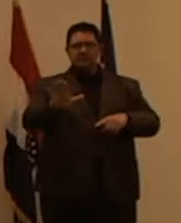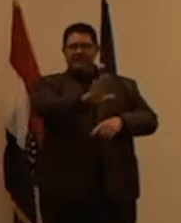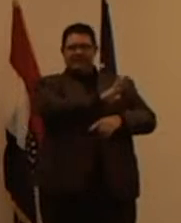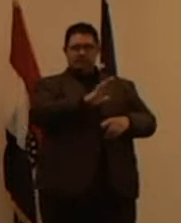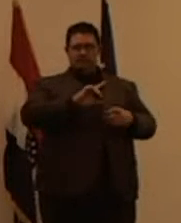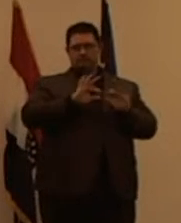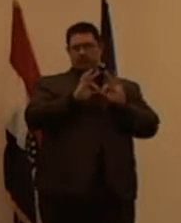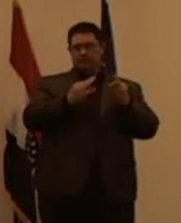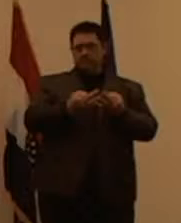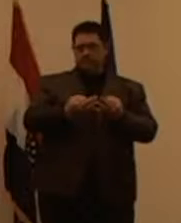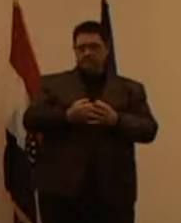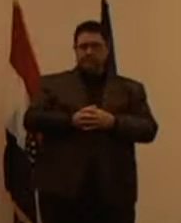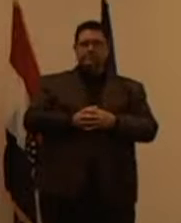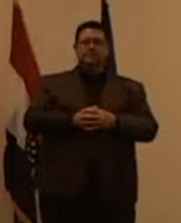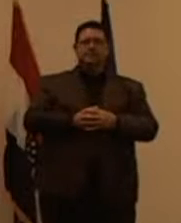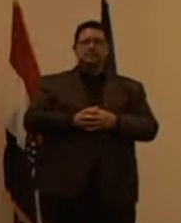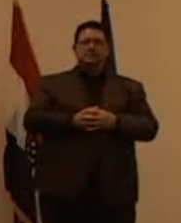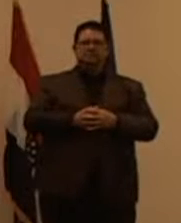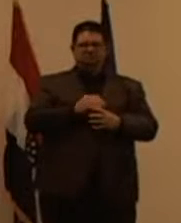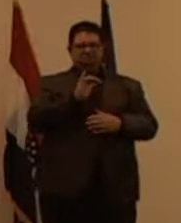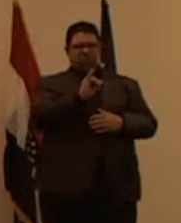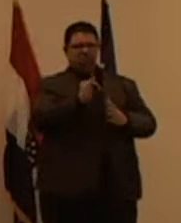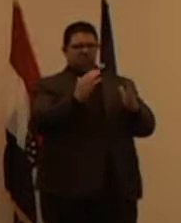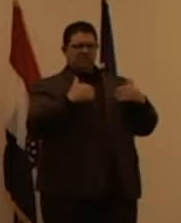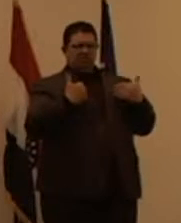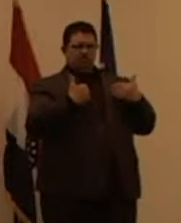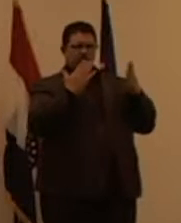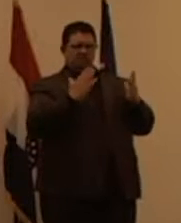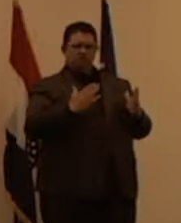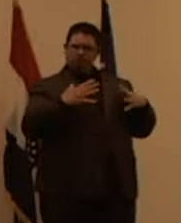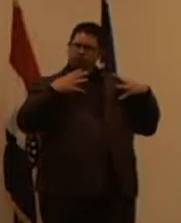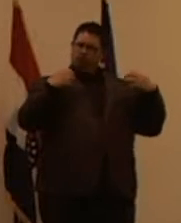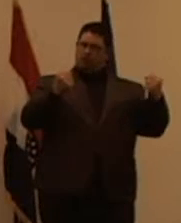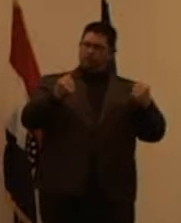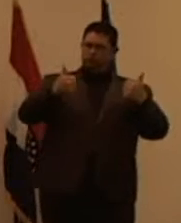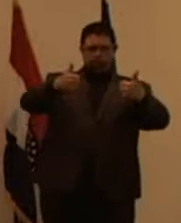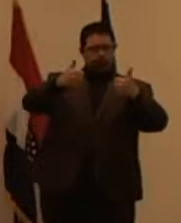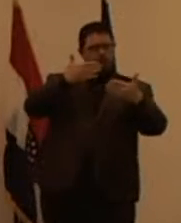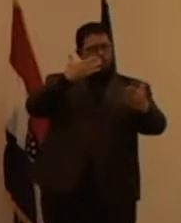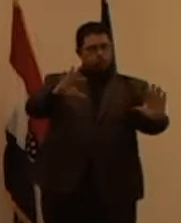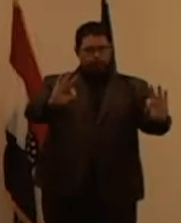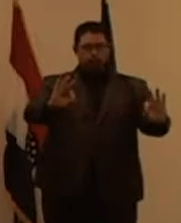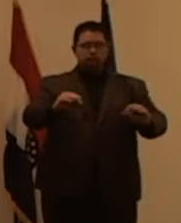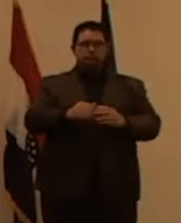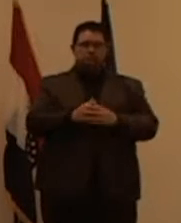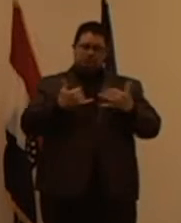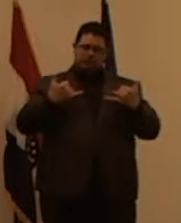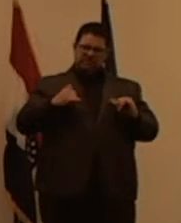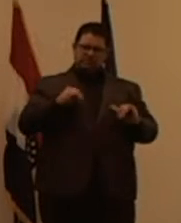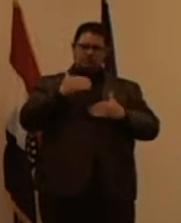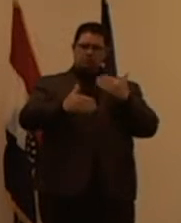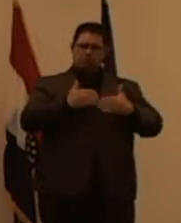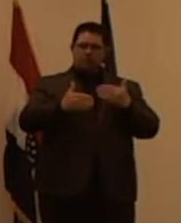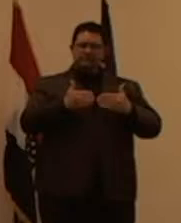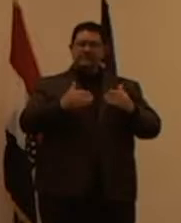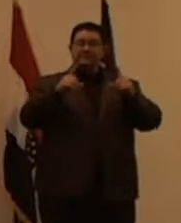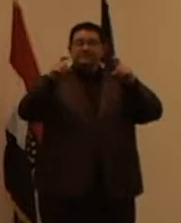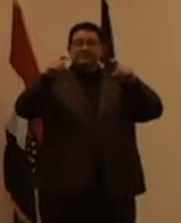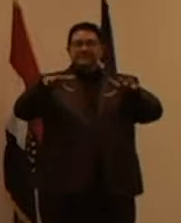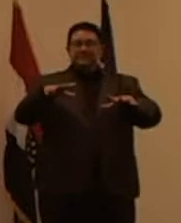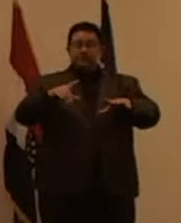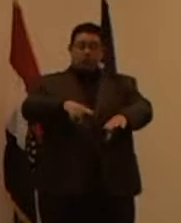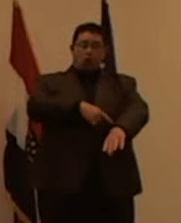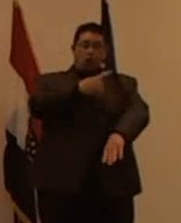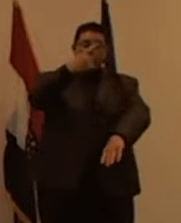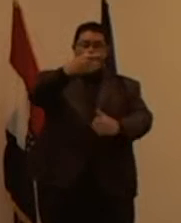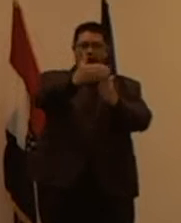members. Now this young person has recovered, and that's good news, but we're still in the process of testing a long list of friends and